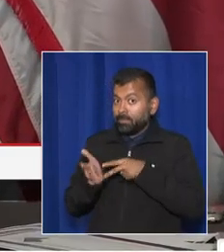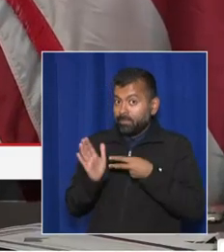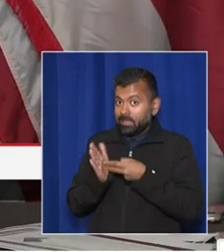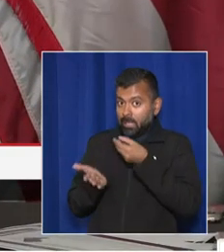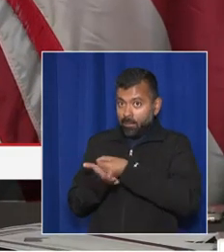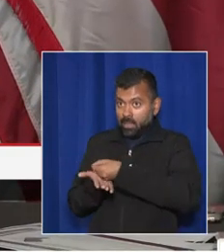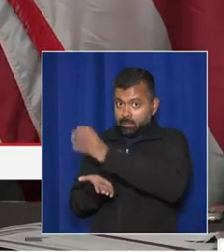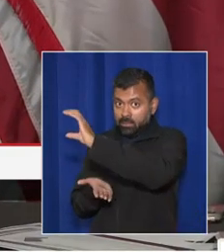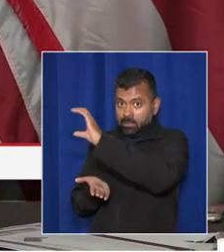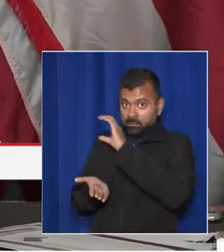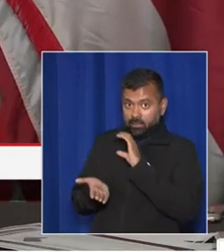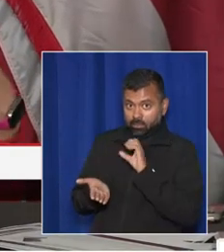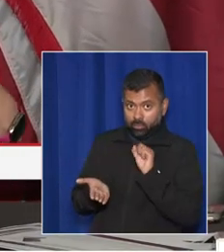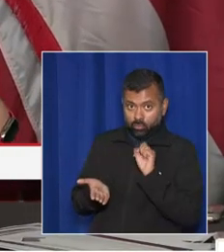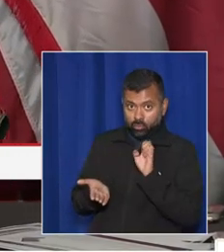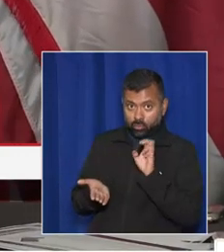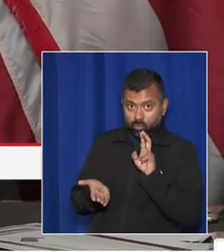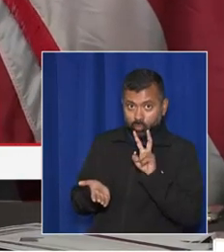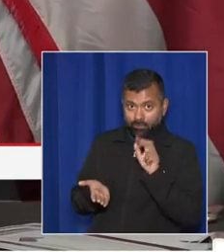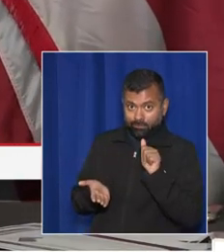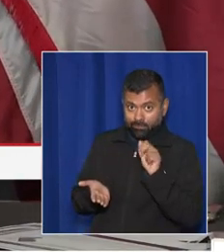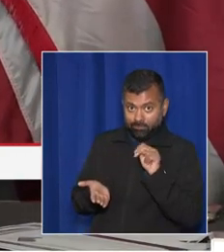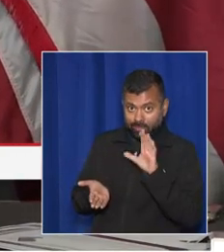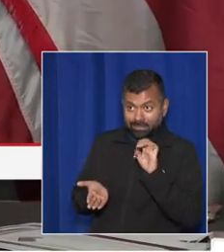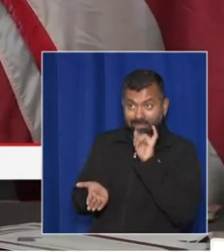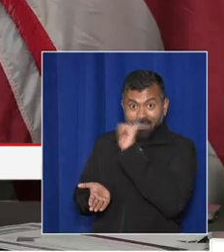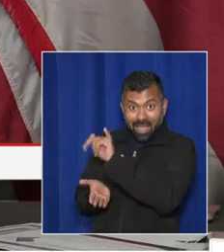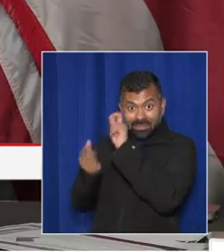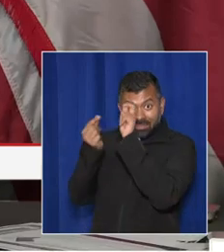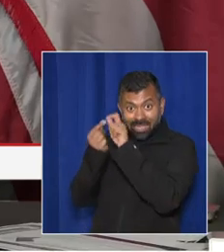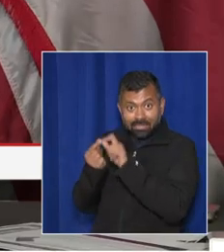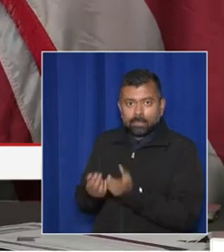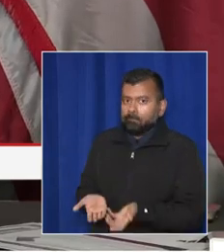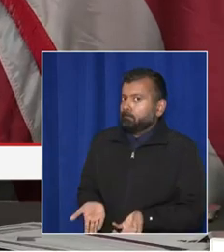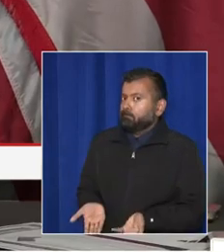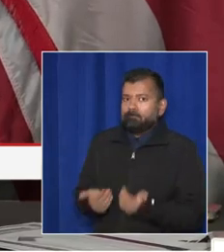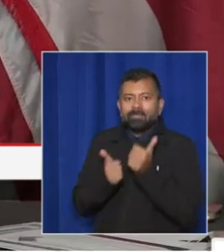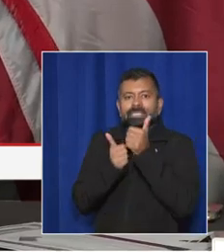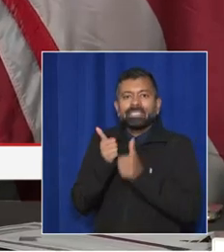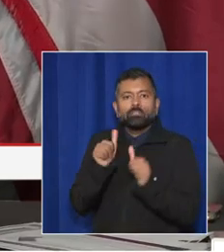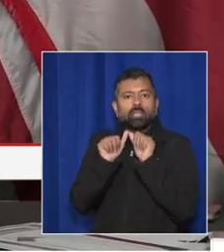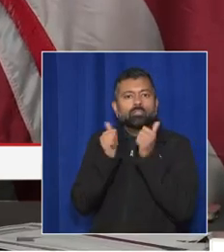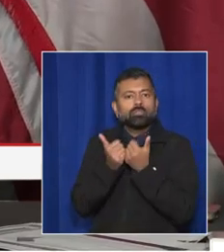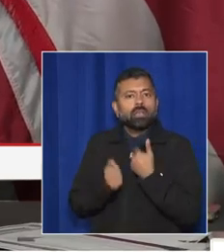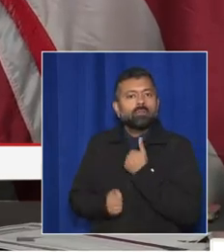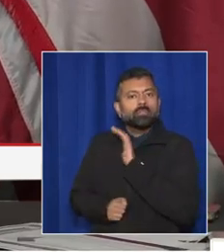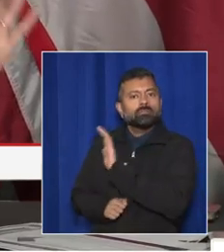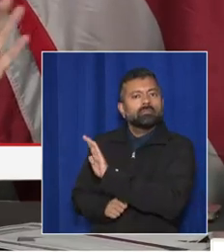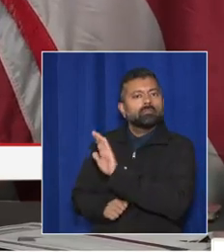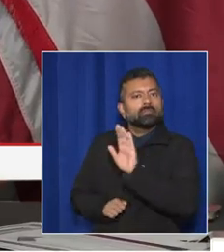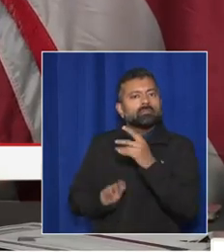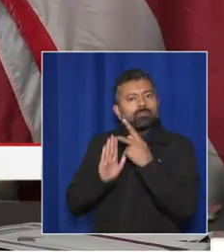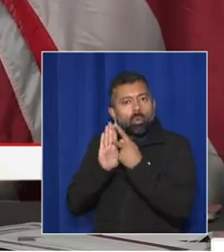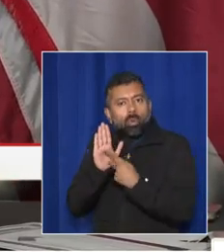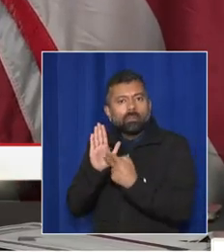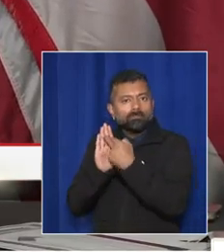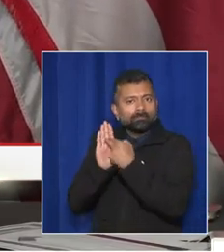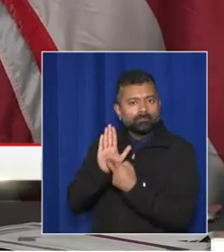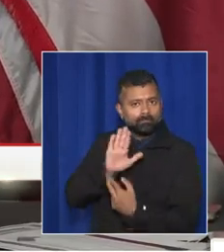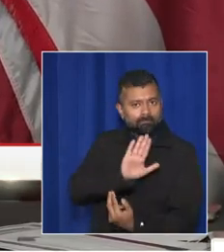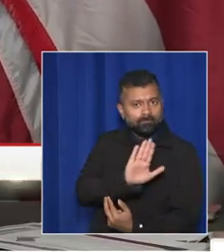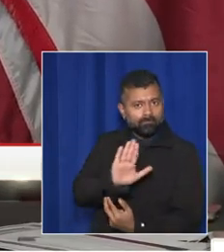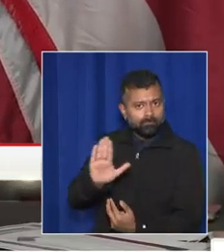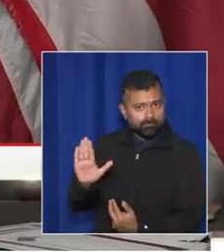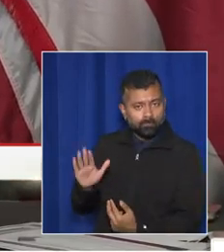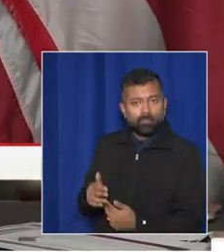detail I don't have. It's based on per agency. So we just don't have that sort of insight and detail available. That's one class. Then